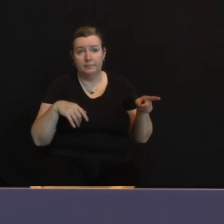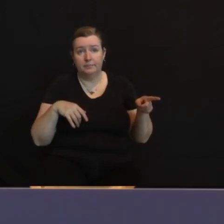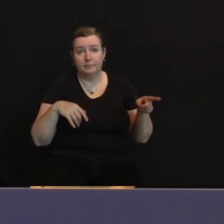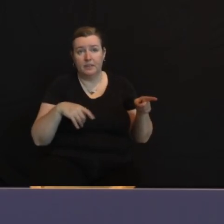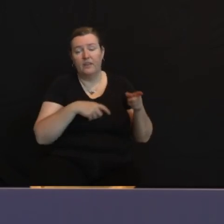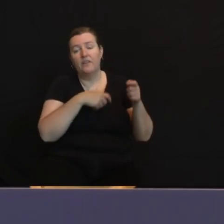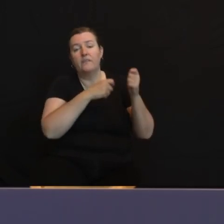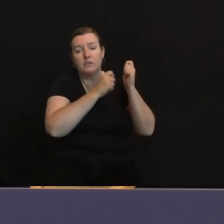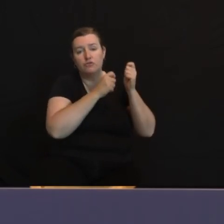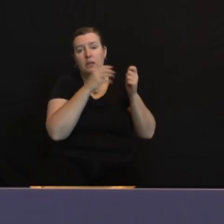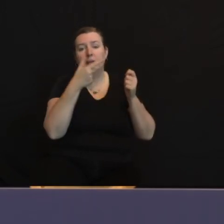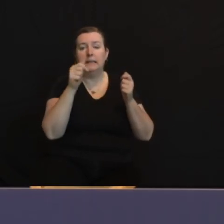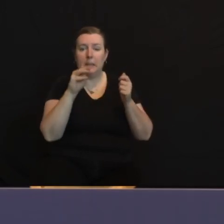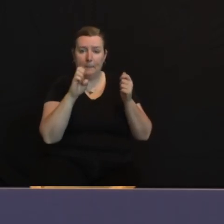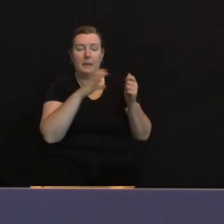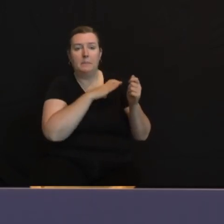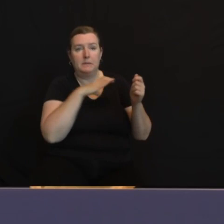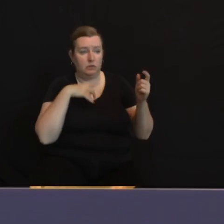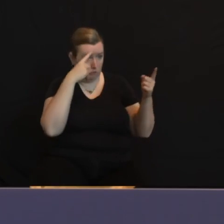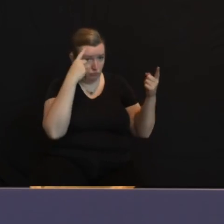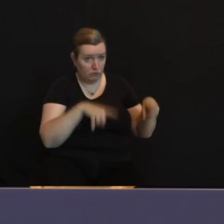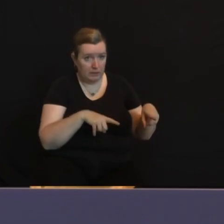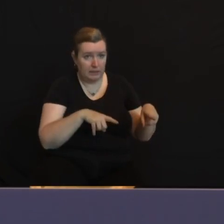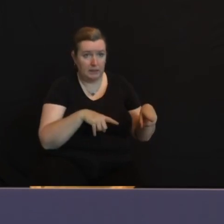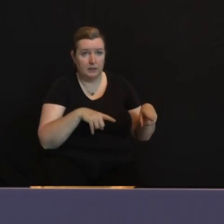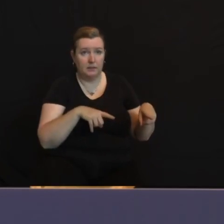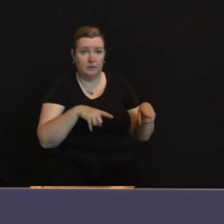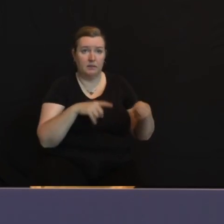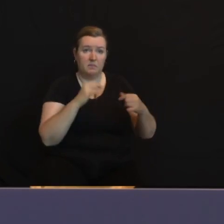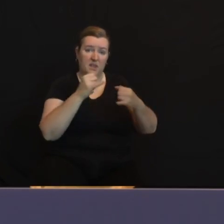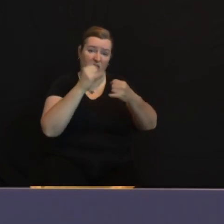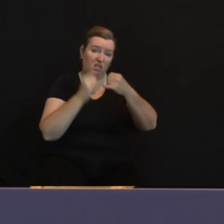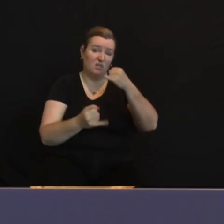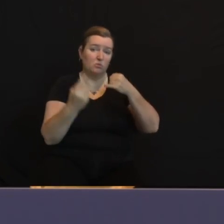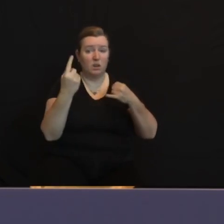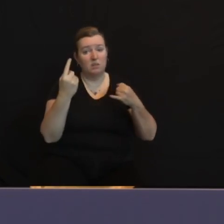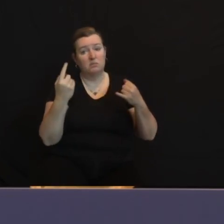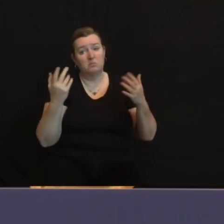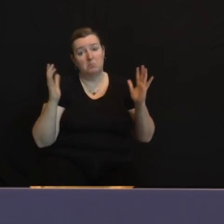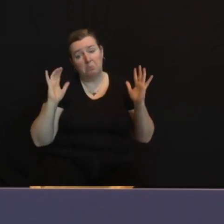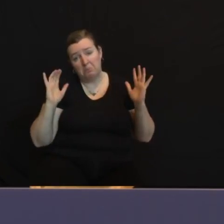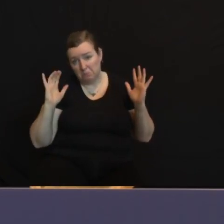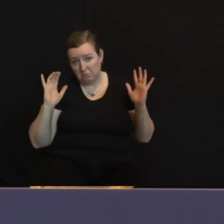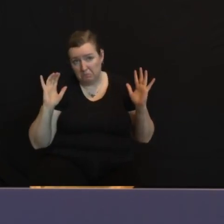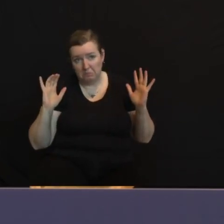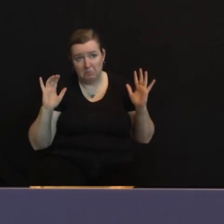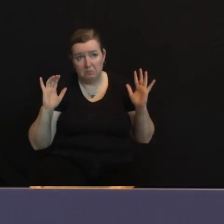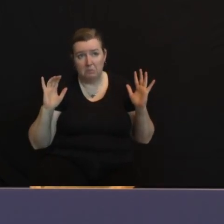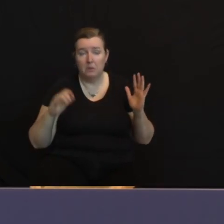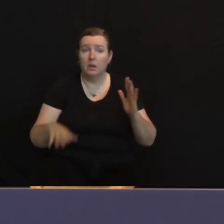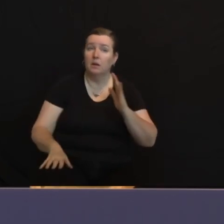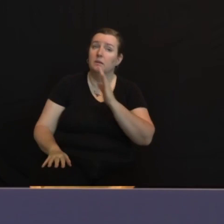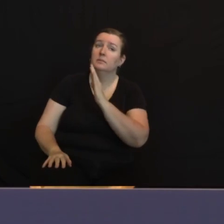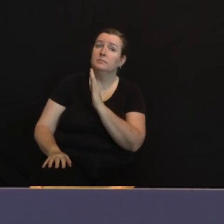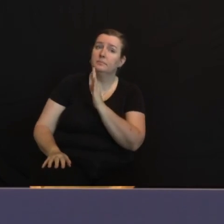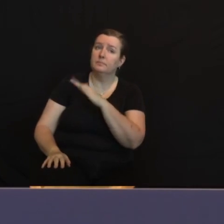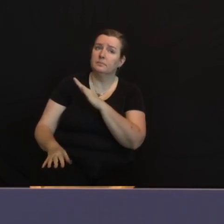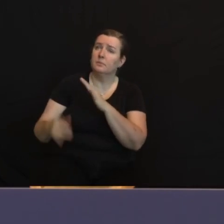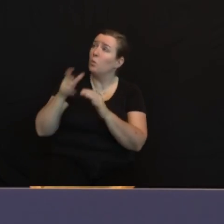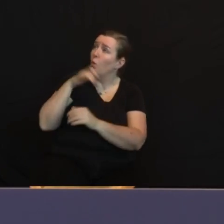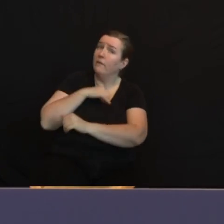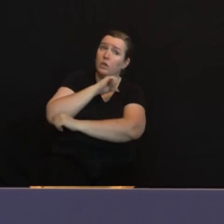in the state. Anything else you'd add to that, or are you all right? I would just say that the Fish and Game Council has the authority to institute a black